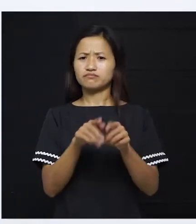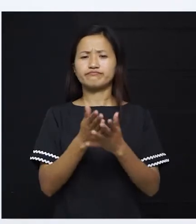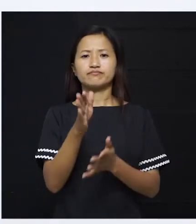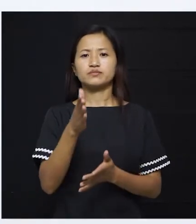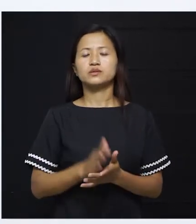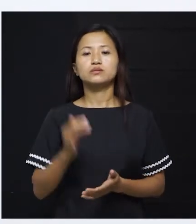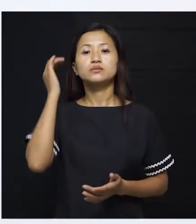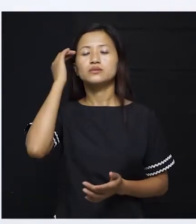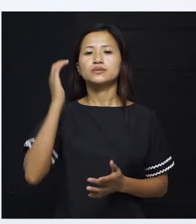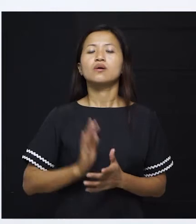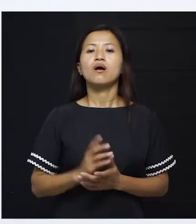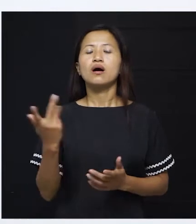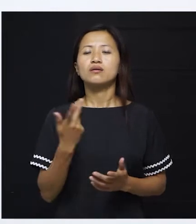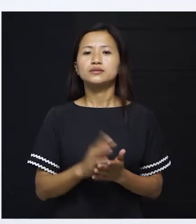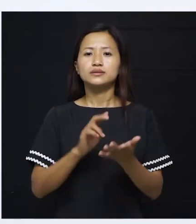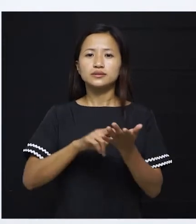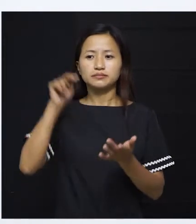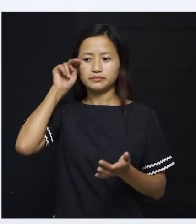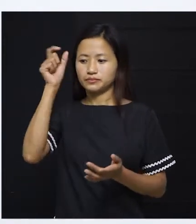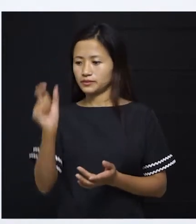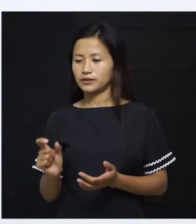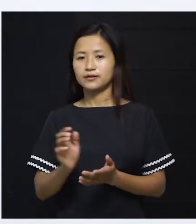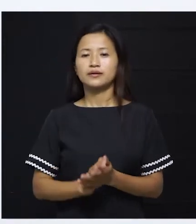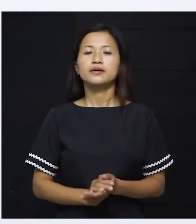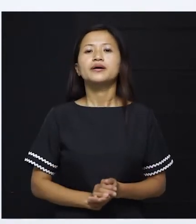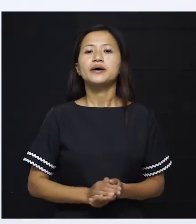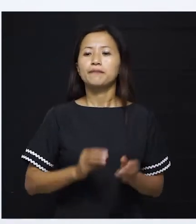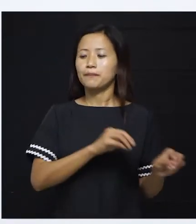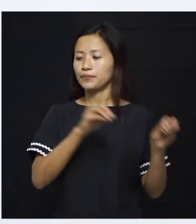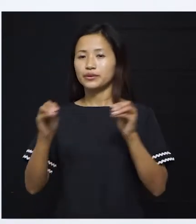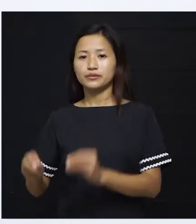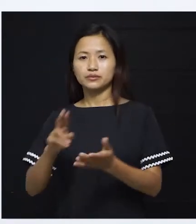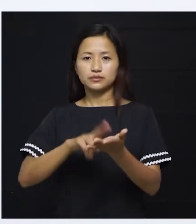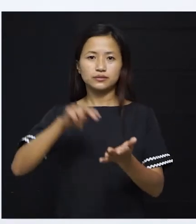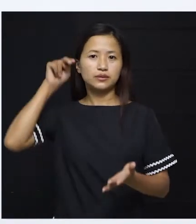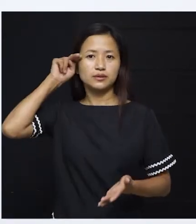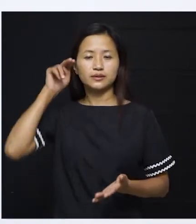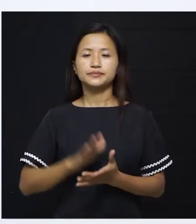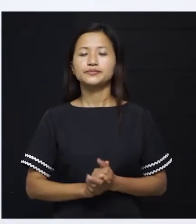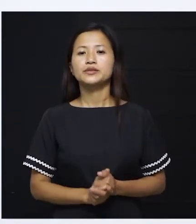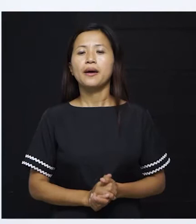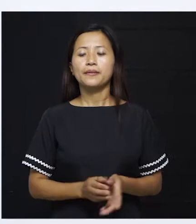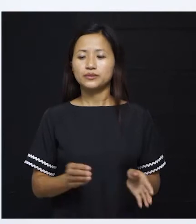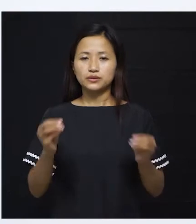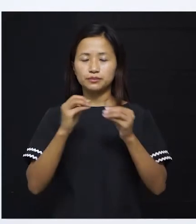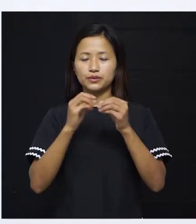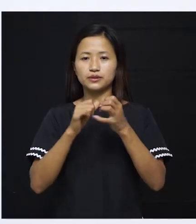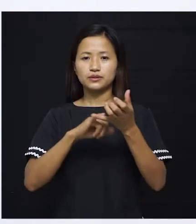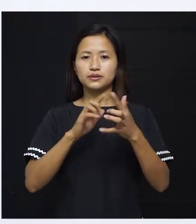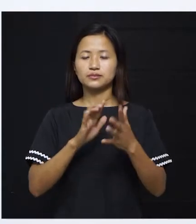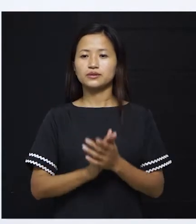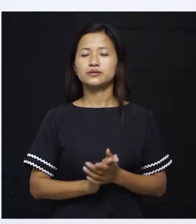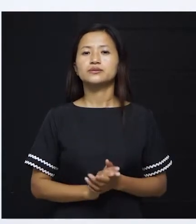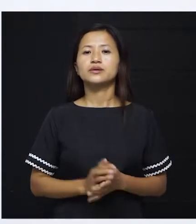know where and how the Nagas have migrated to Nagaland. However, based on the facts from where the